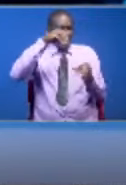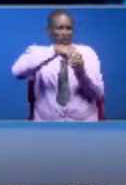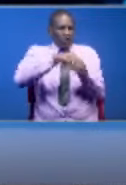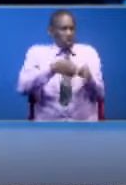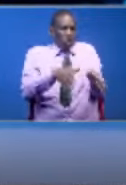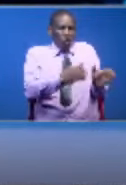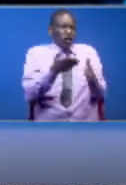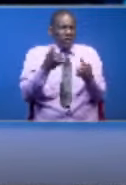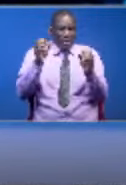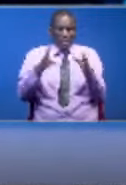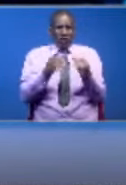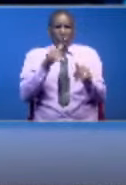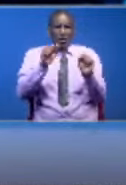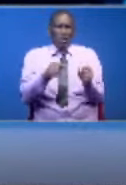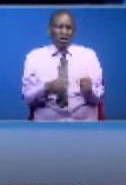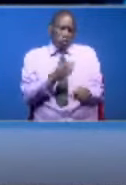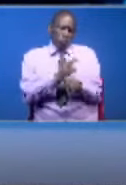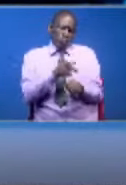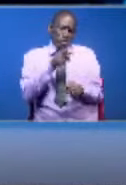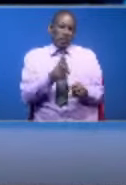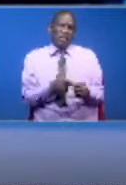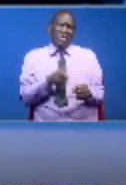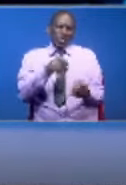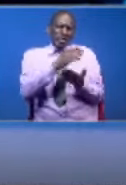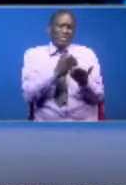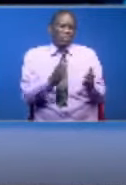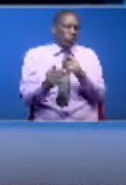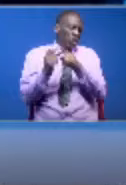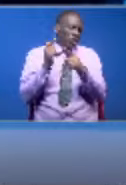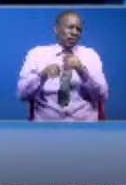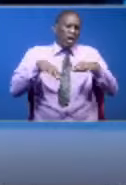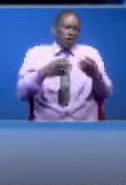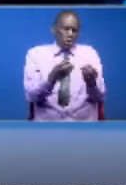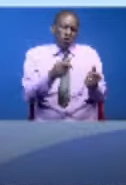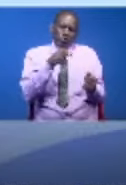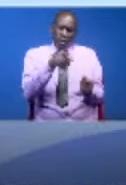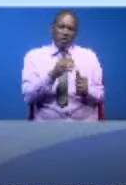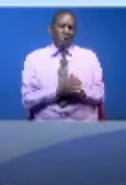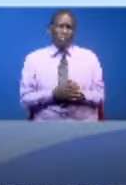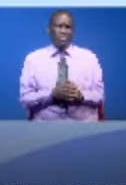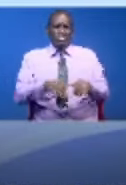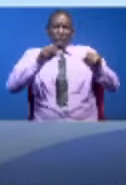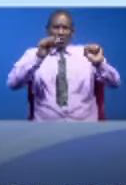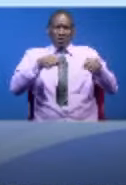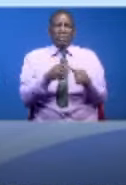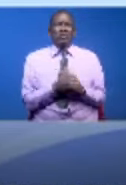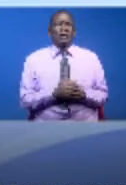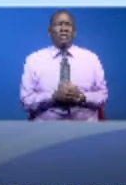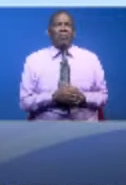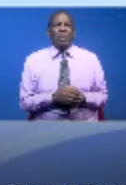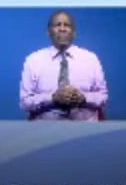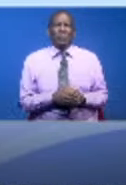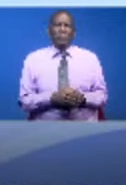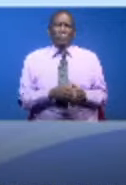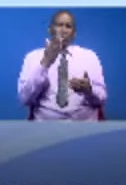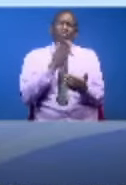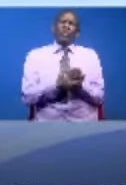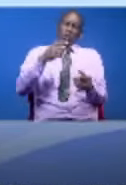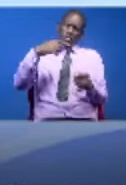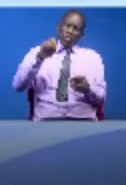which we think we can deploy this capital. Is this something you experience and how you're addressing it? Yes, indeed you're right